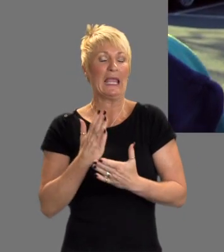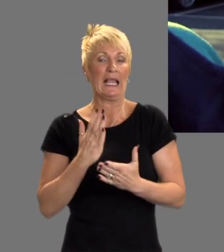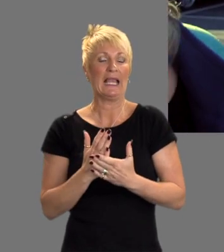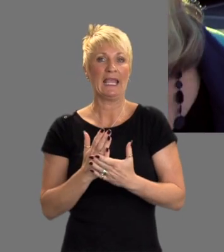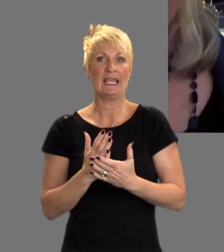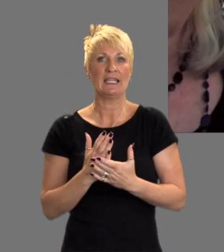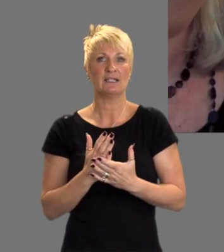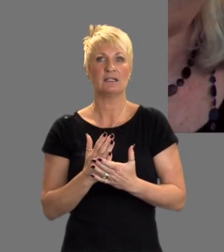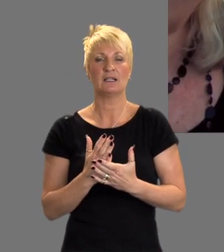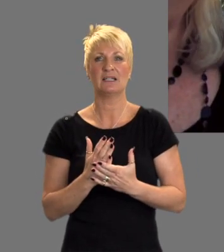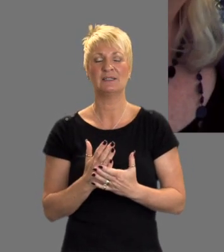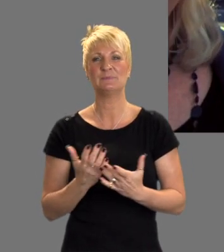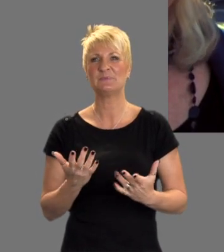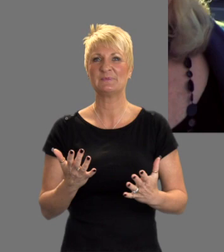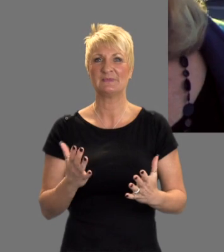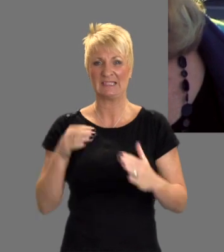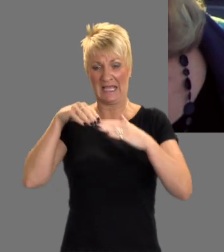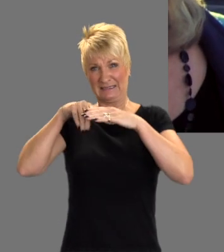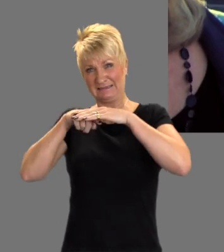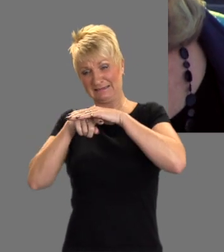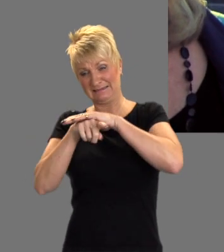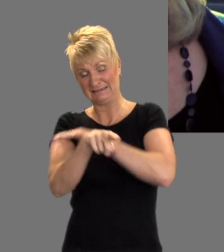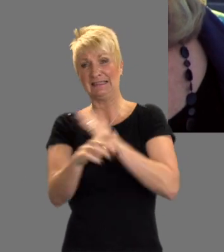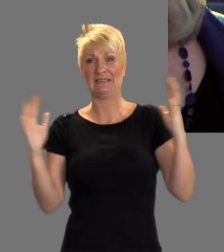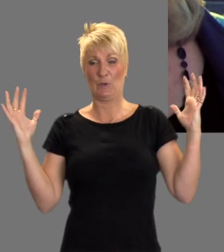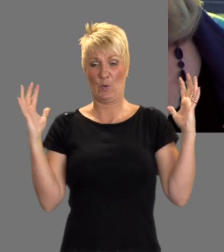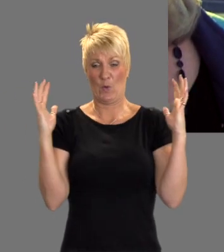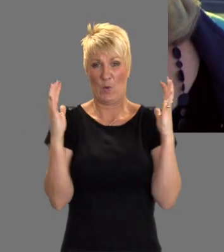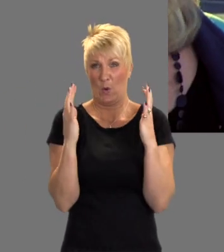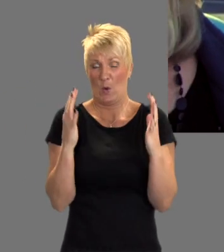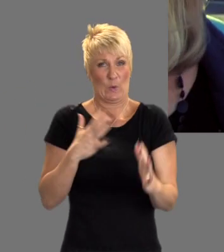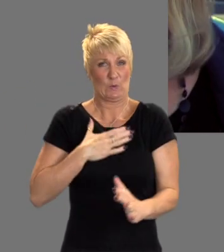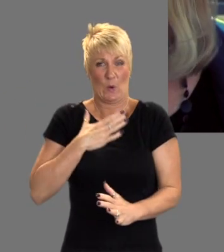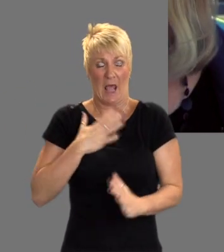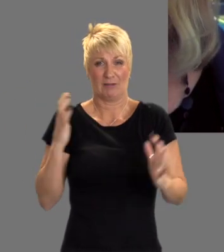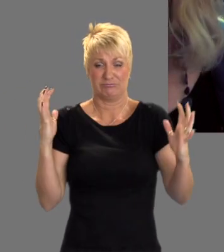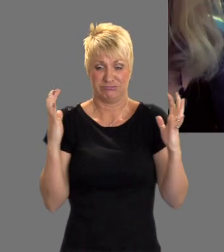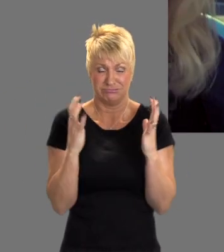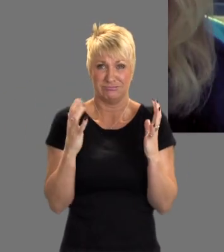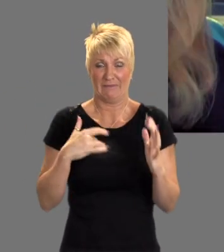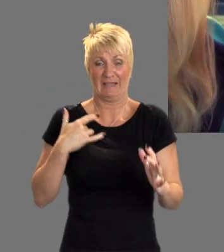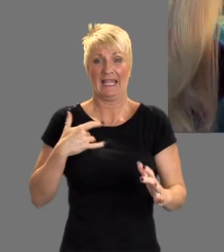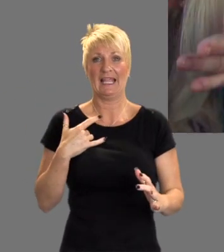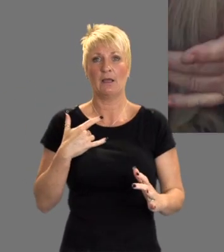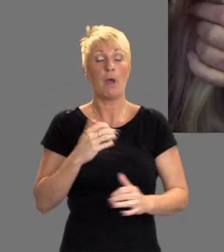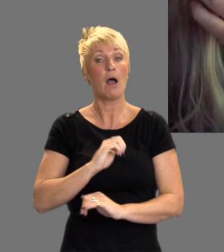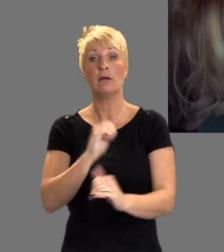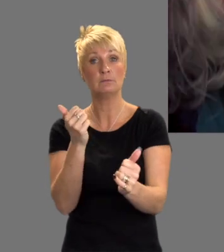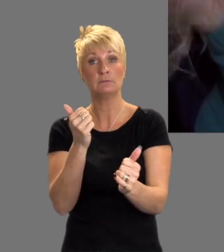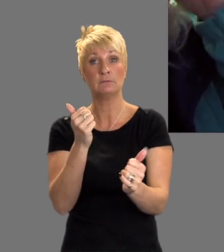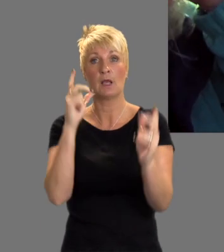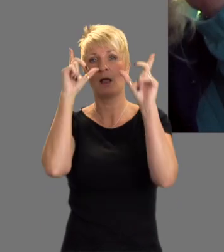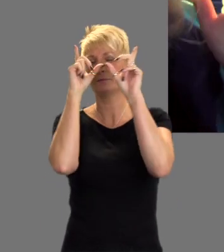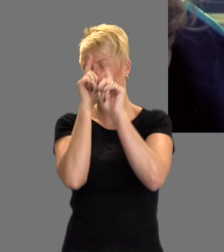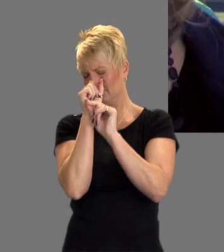because it's like going in an enclosed space and I get a bit claustrophobic feelings and whatever, but it was absolutely fine. I kept my